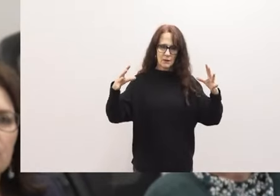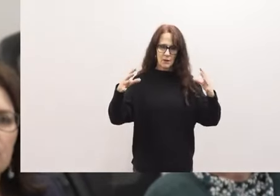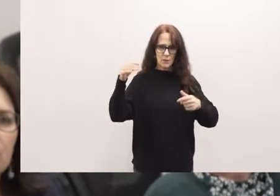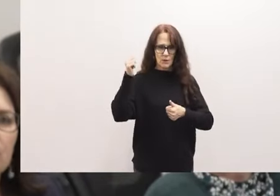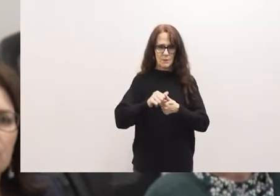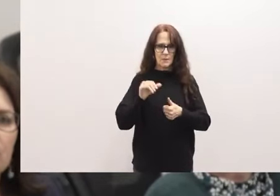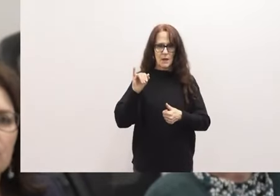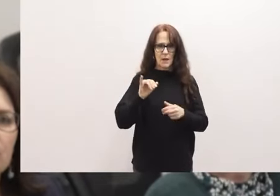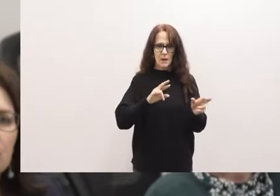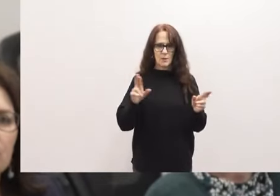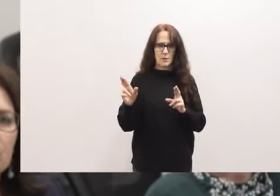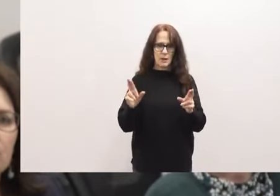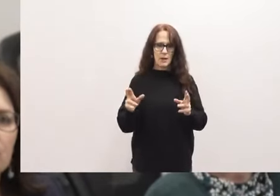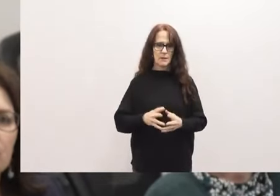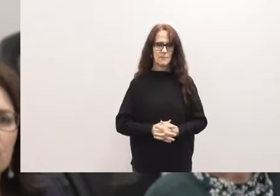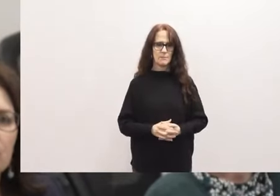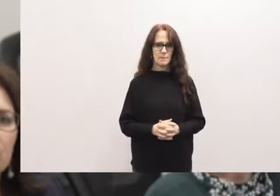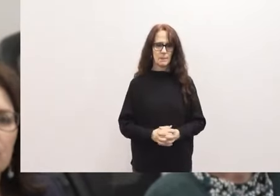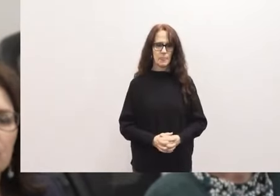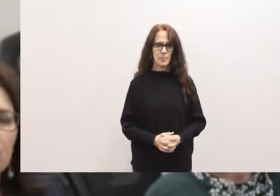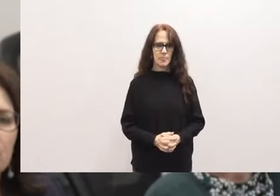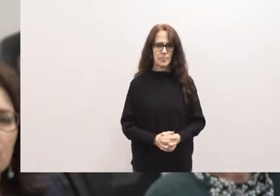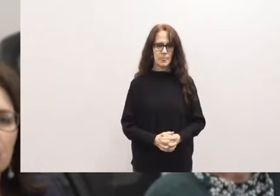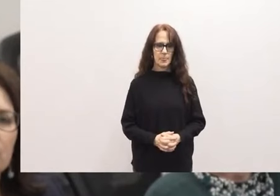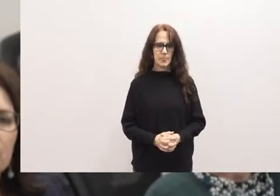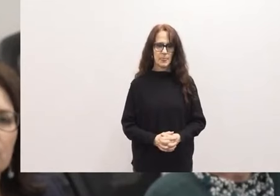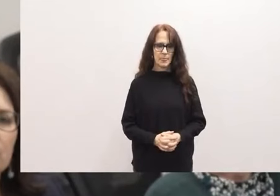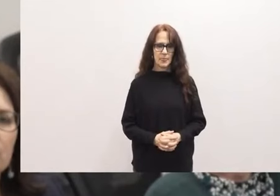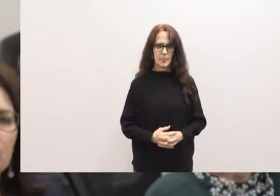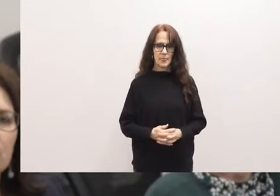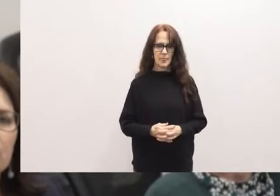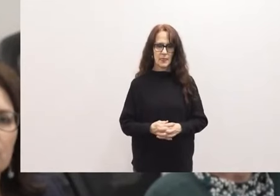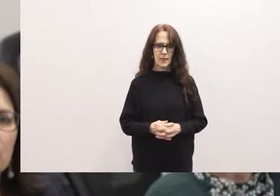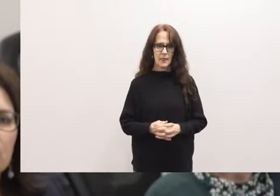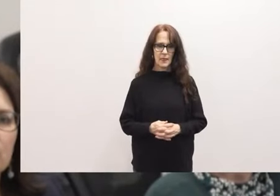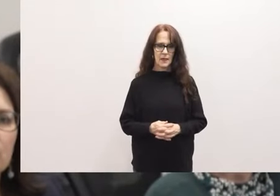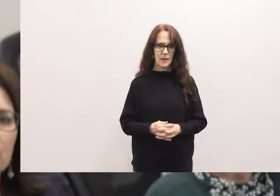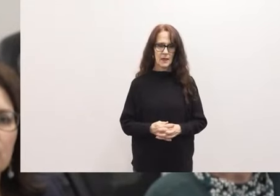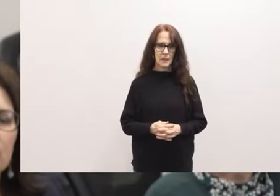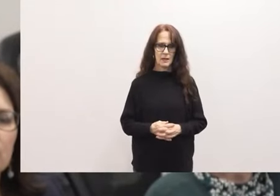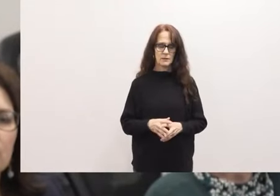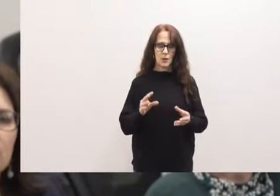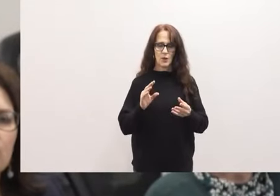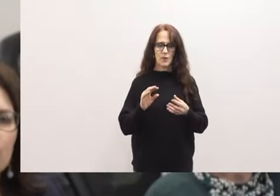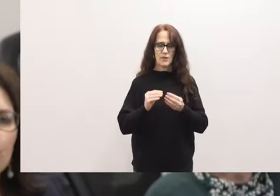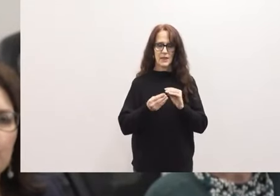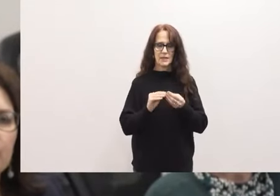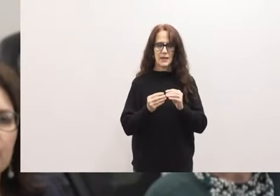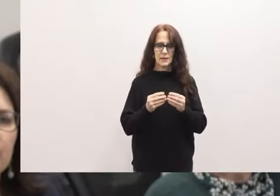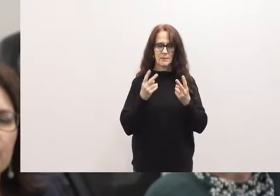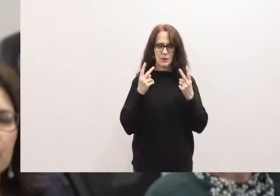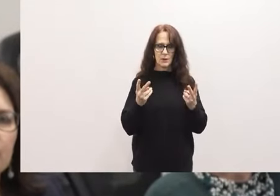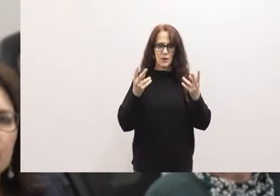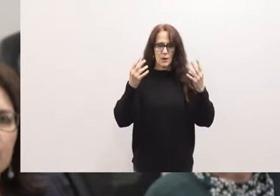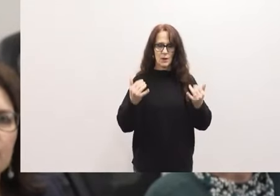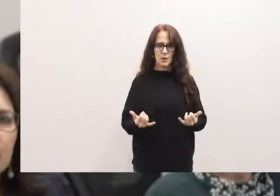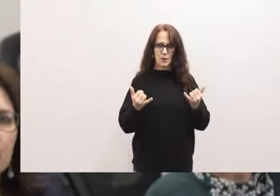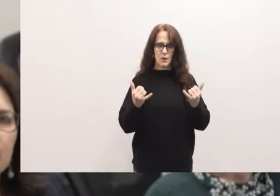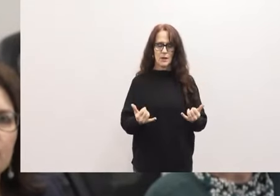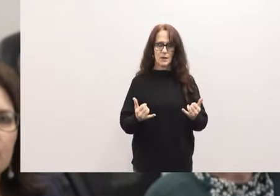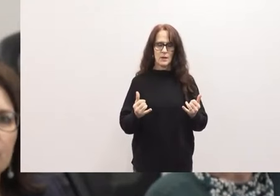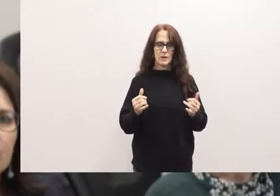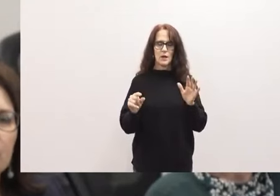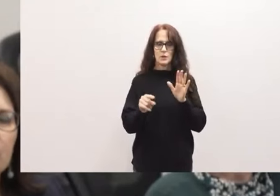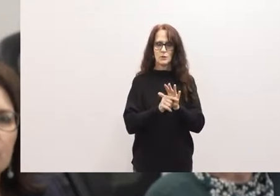of iReady. So let's dig into our first set of data, which is looking at our current